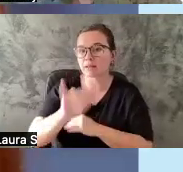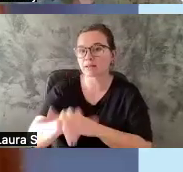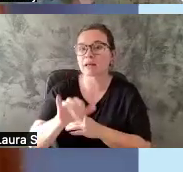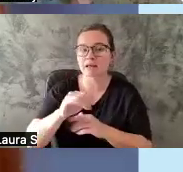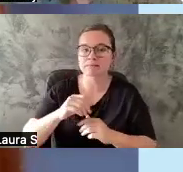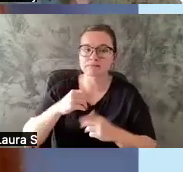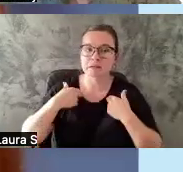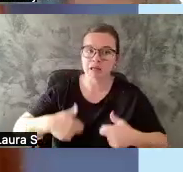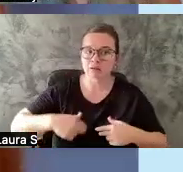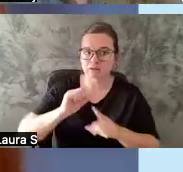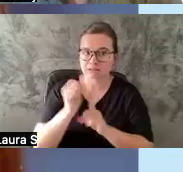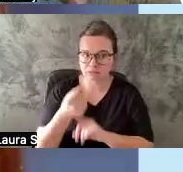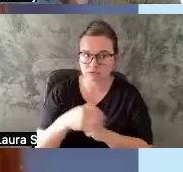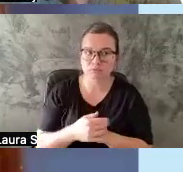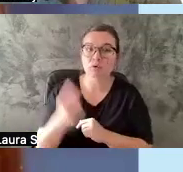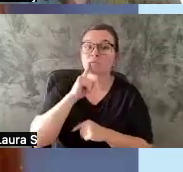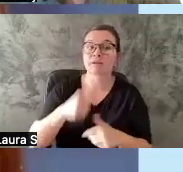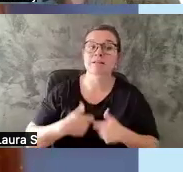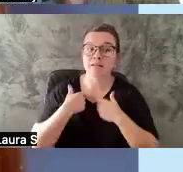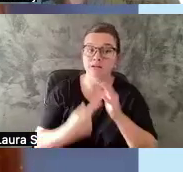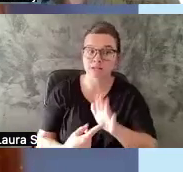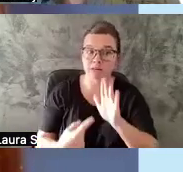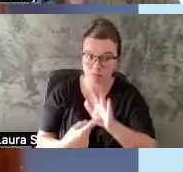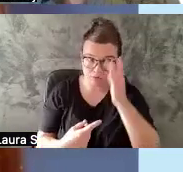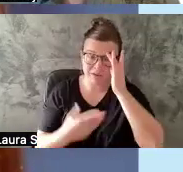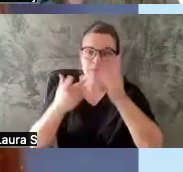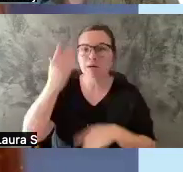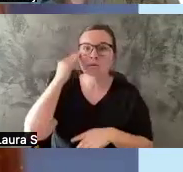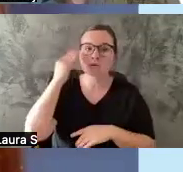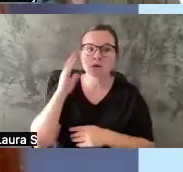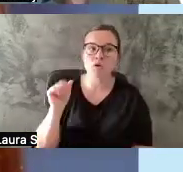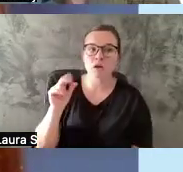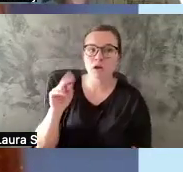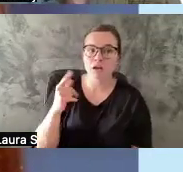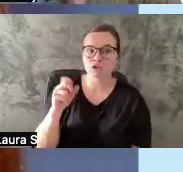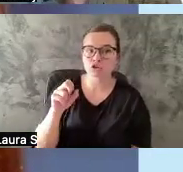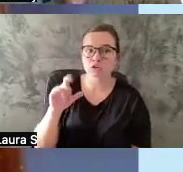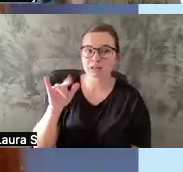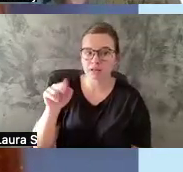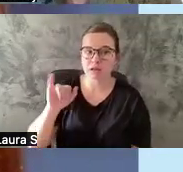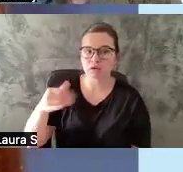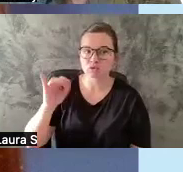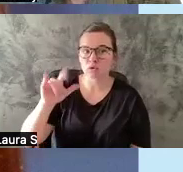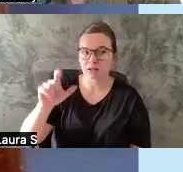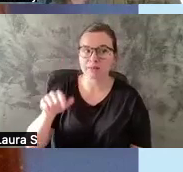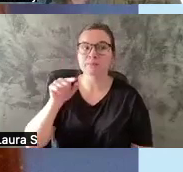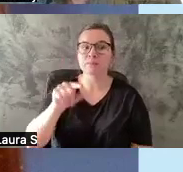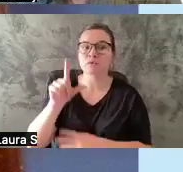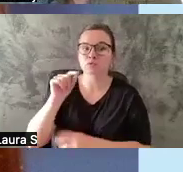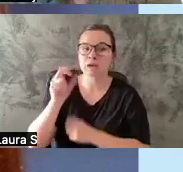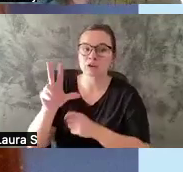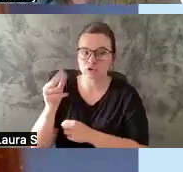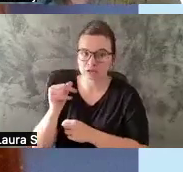future. As one real life example, you may know that Angelina Jolie in 2013